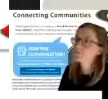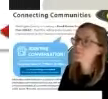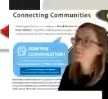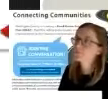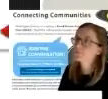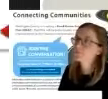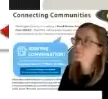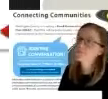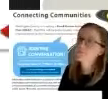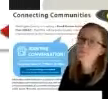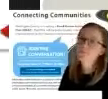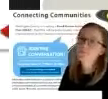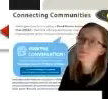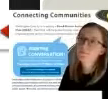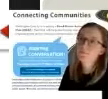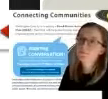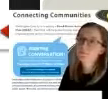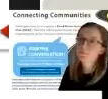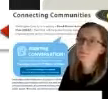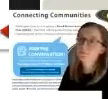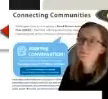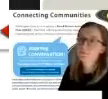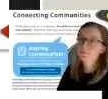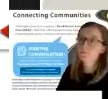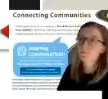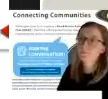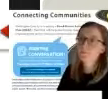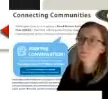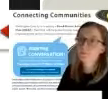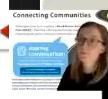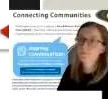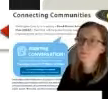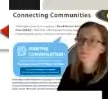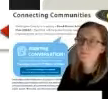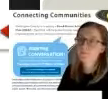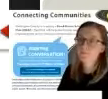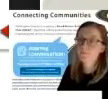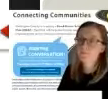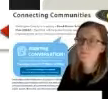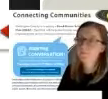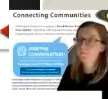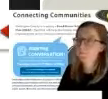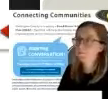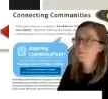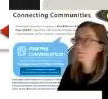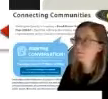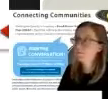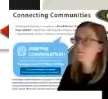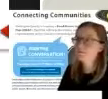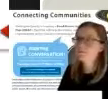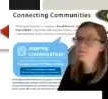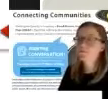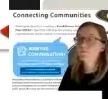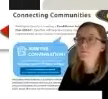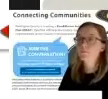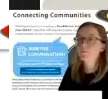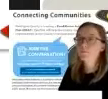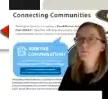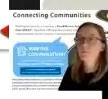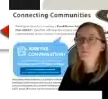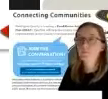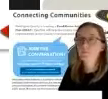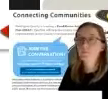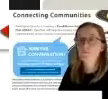If you would like to submit a question via the chat, you will see the chat box at the bottom of your screen that you can click on, and your